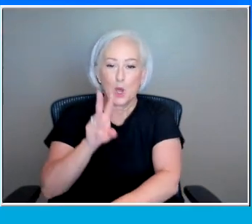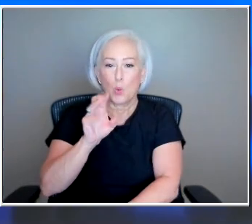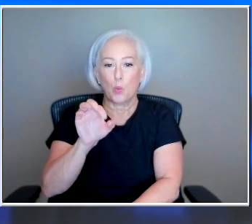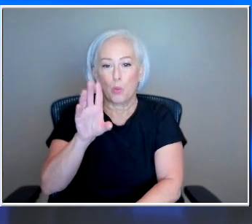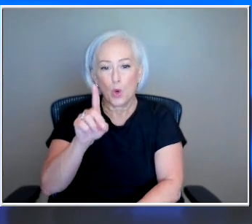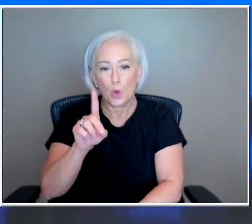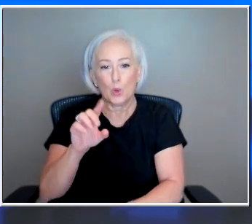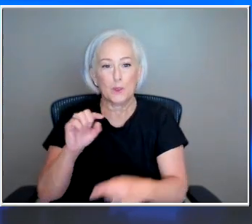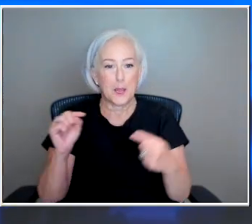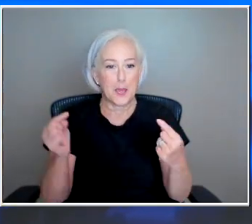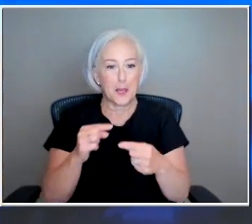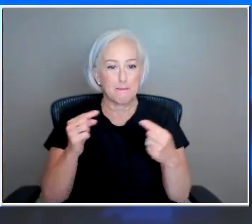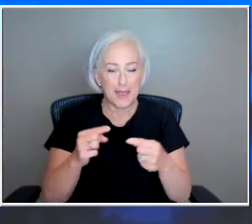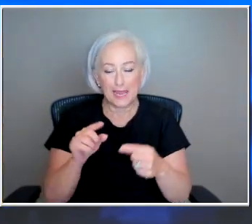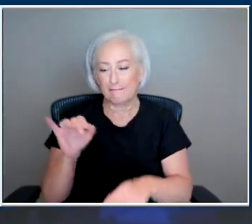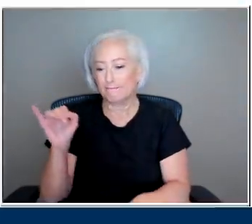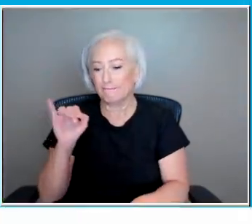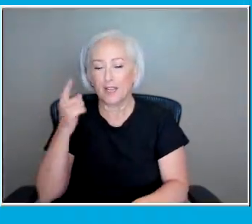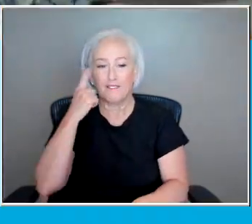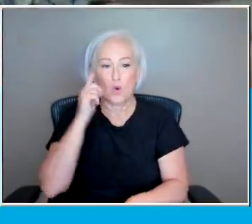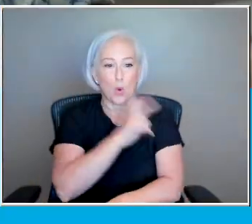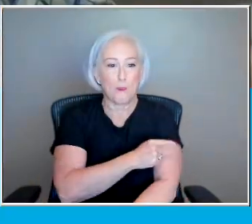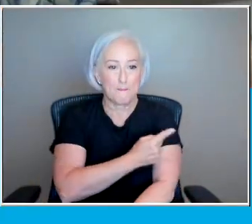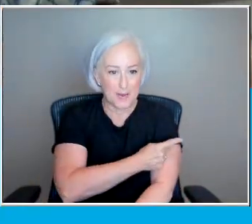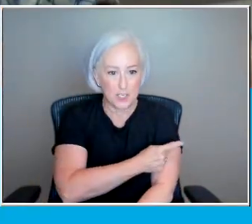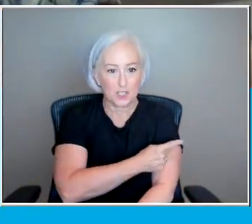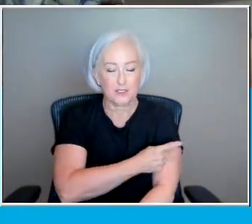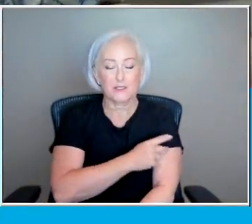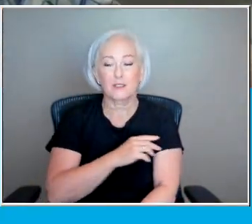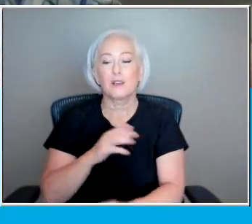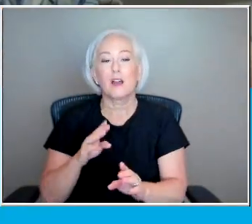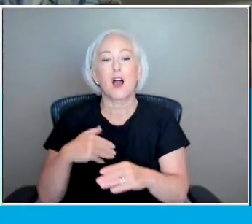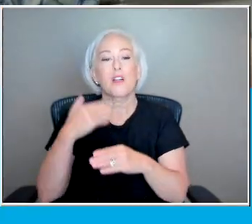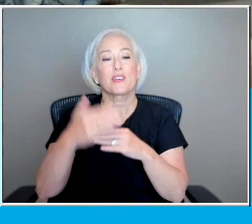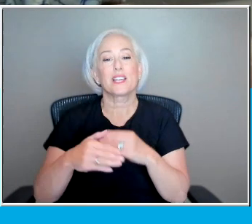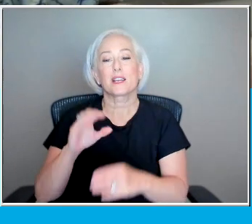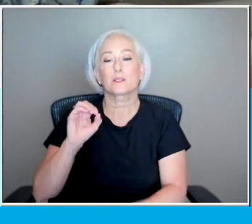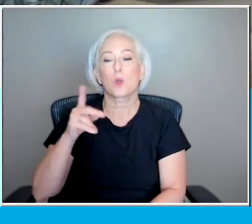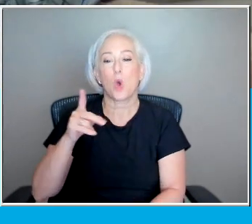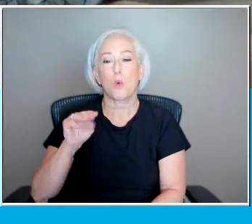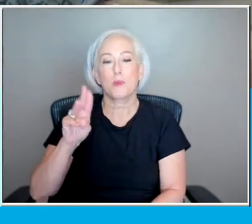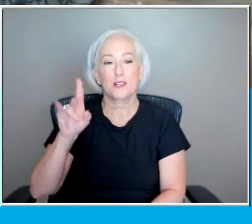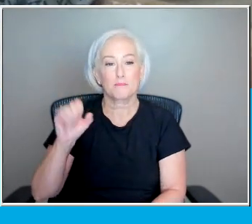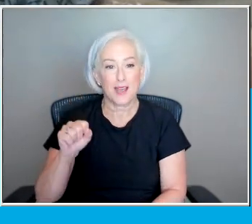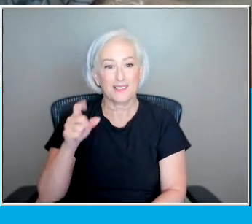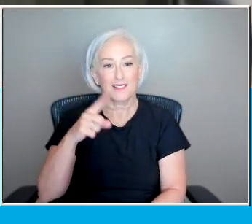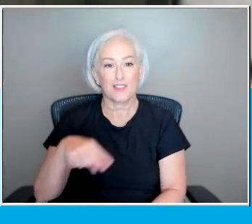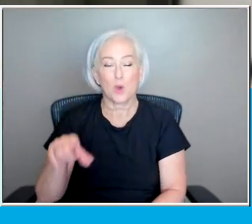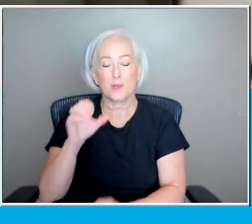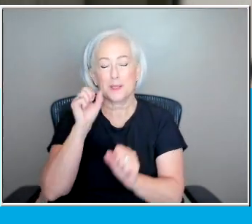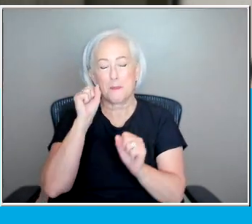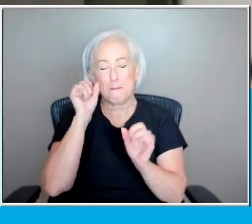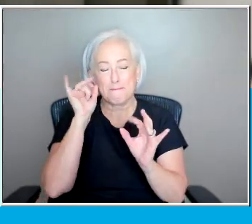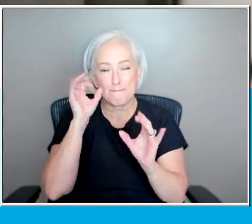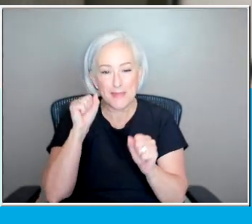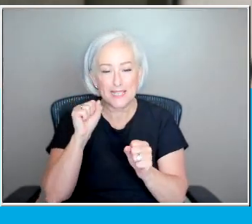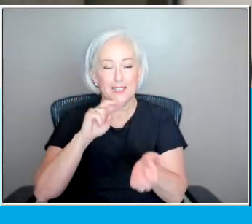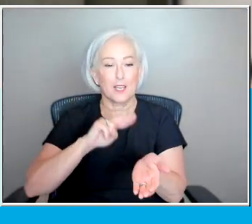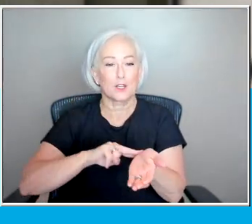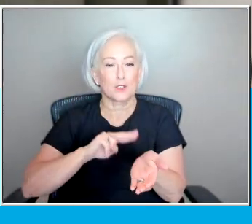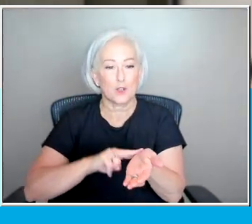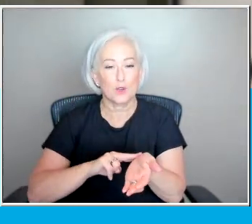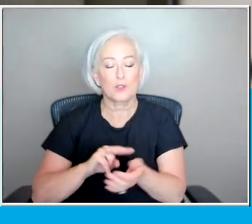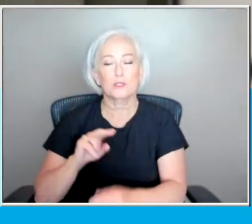system. On the next Open Mics with Dr. Stites, these extraordinary nurses and nurse practitioners share their expert advice that we